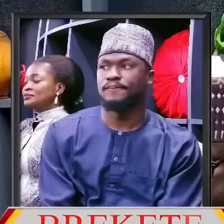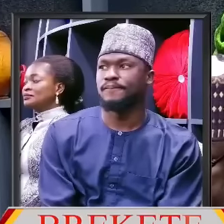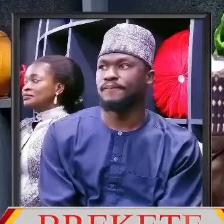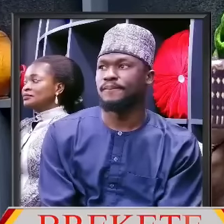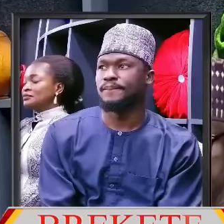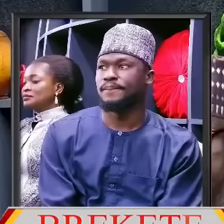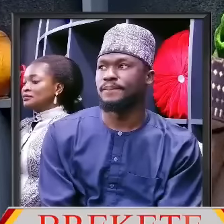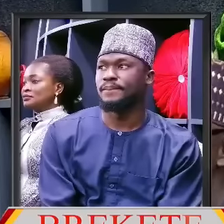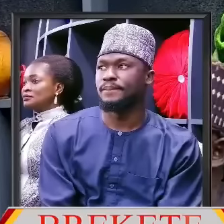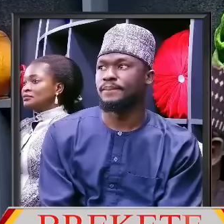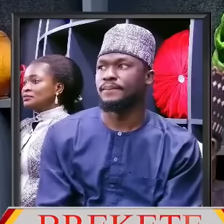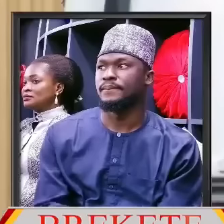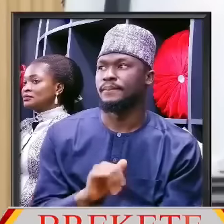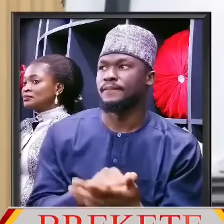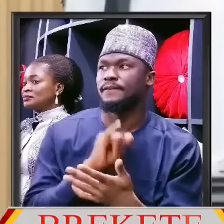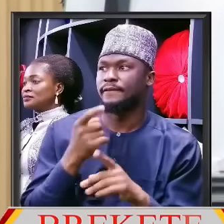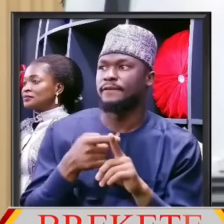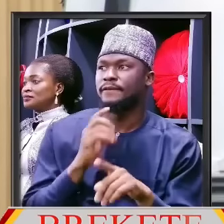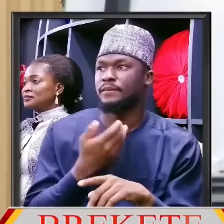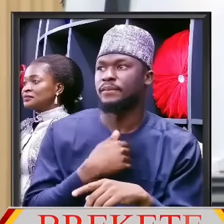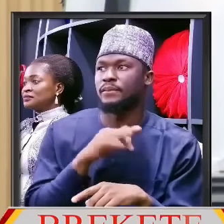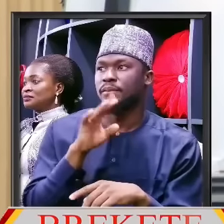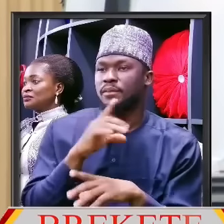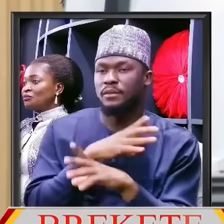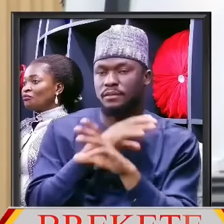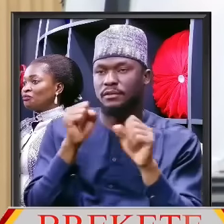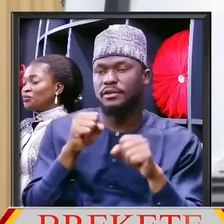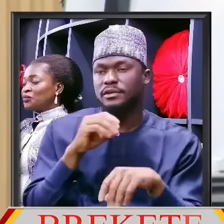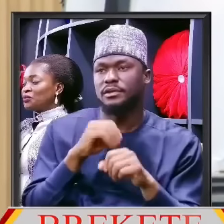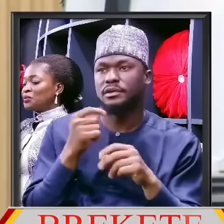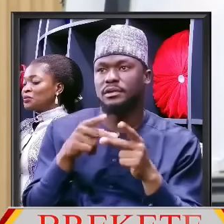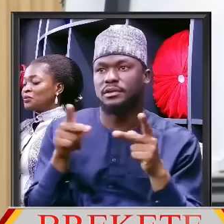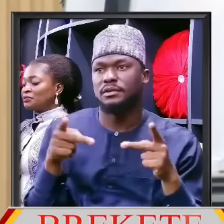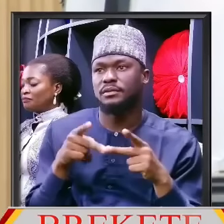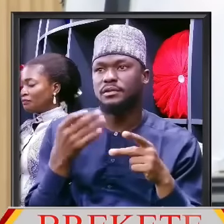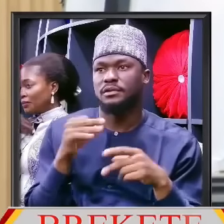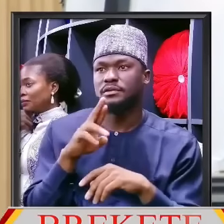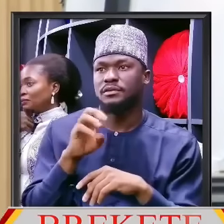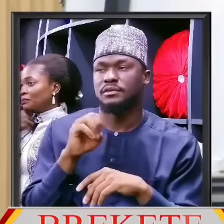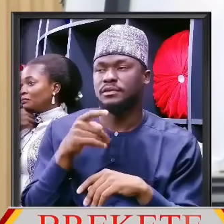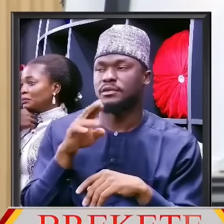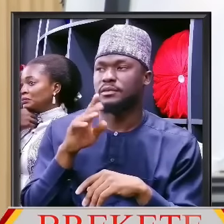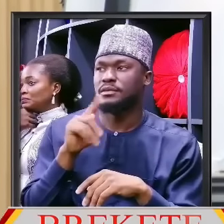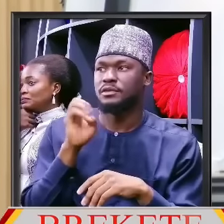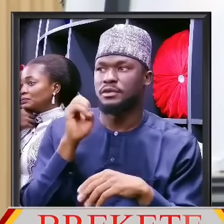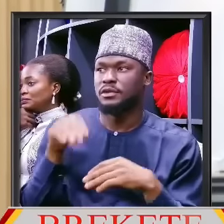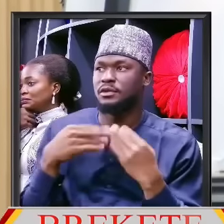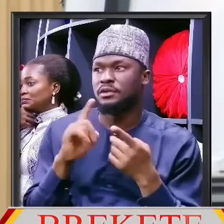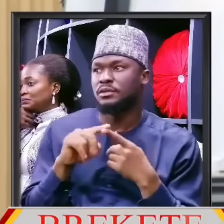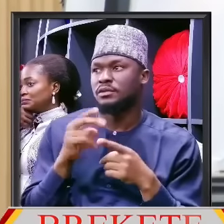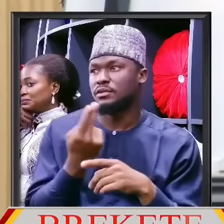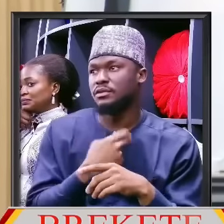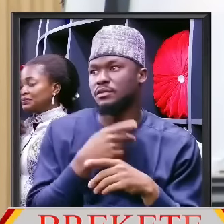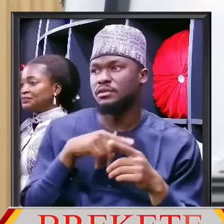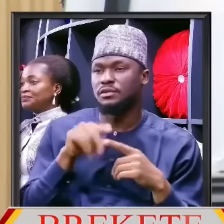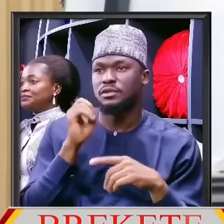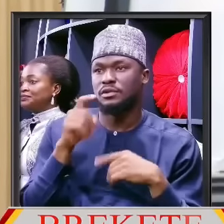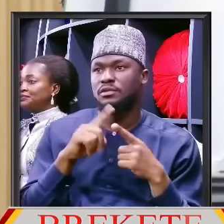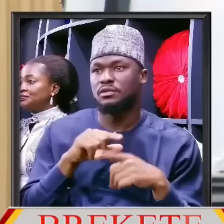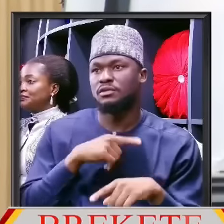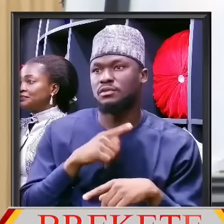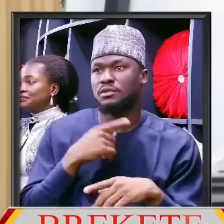Okay, that now from our ordinary president now on the spot report he bring to us as he go Lagos, waiting in sea